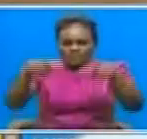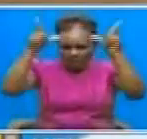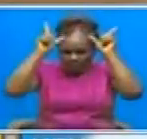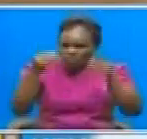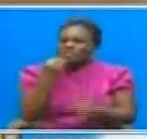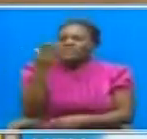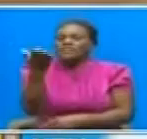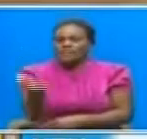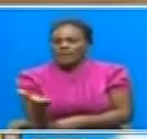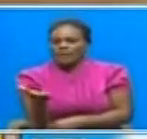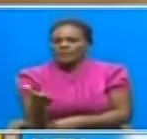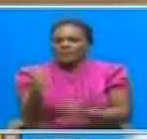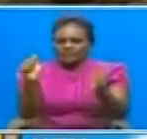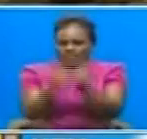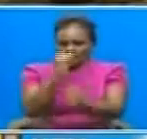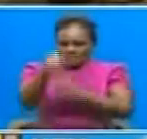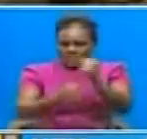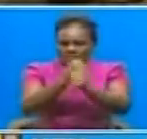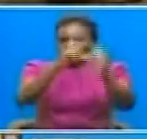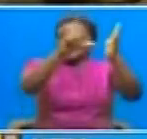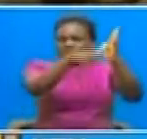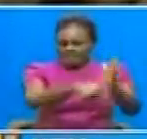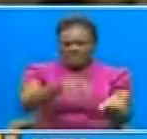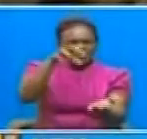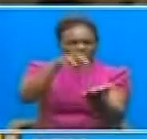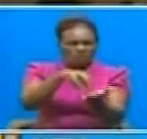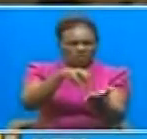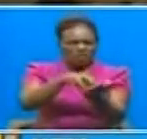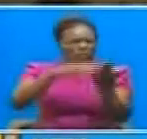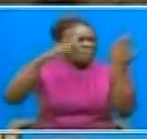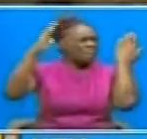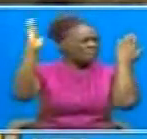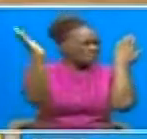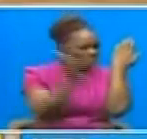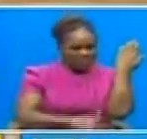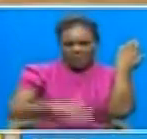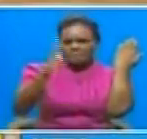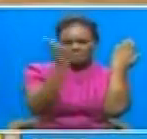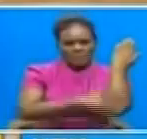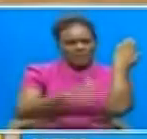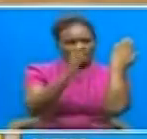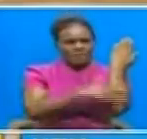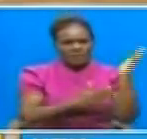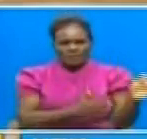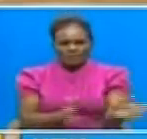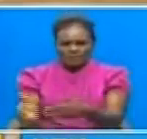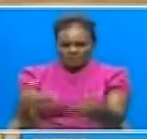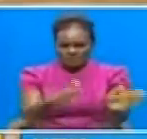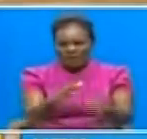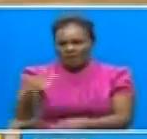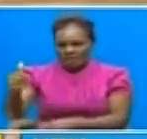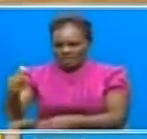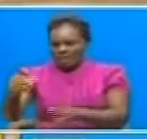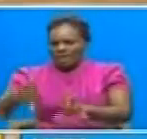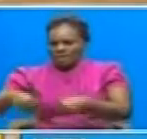Narok County. 10 years later, the situation is going from bad to worse. The river called Kisamis that used